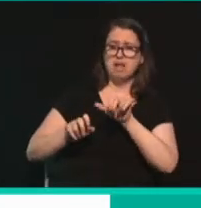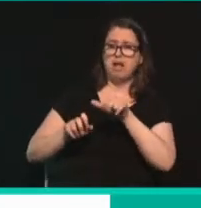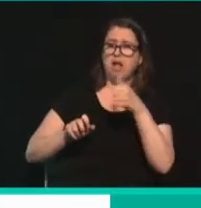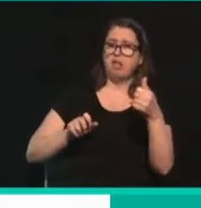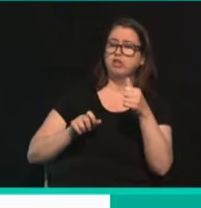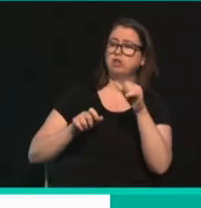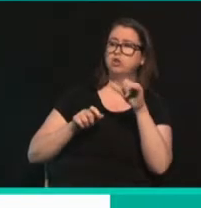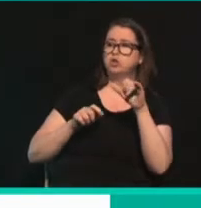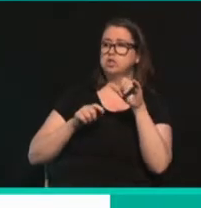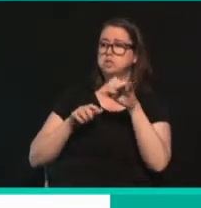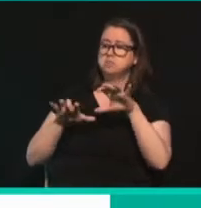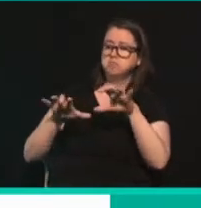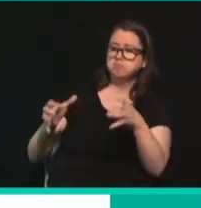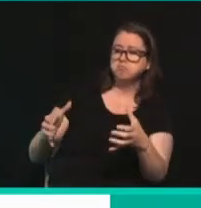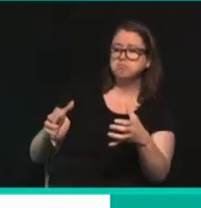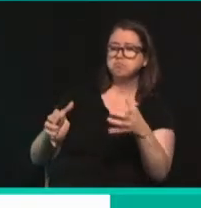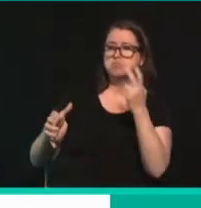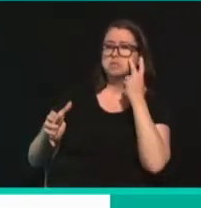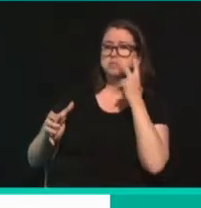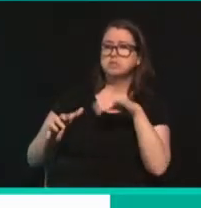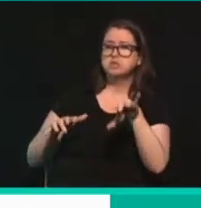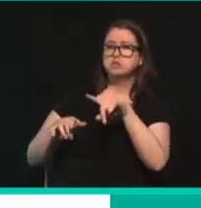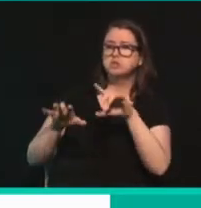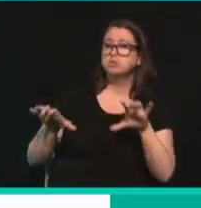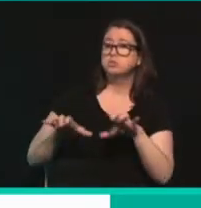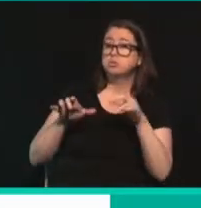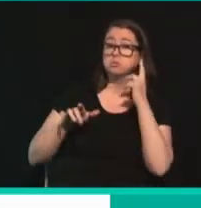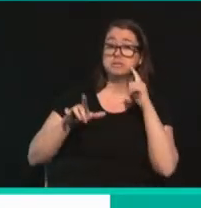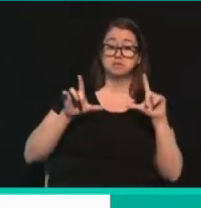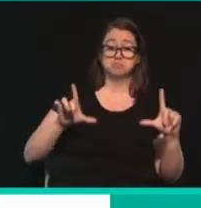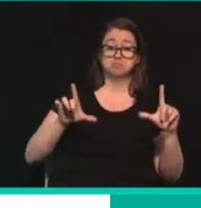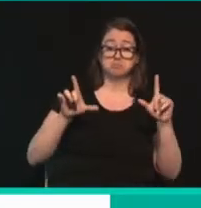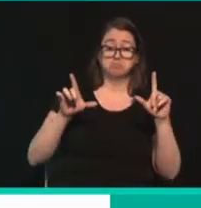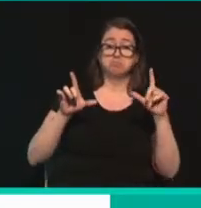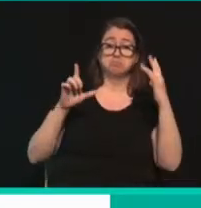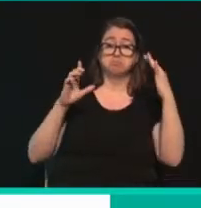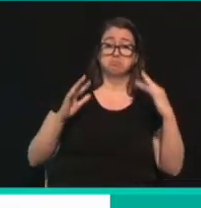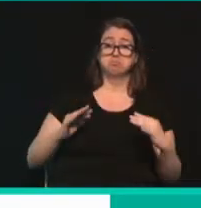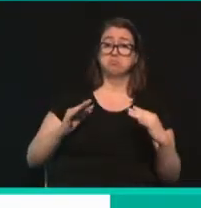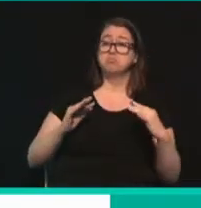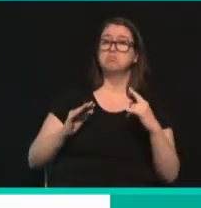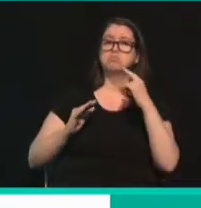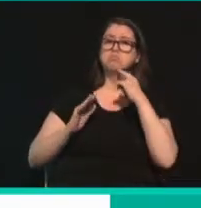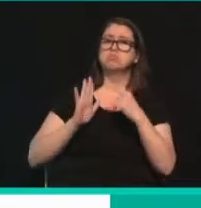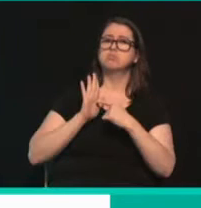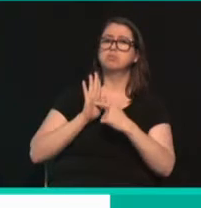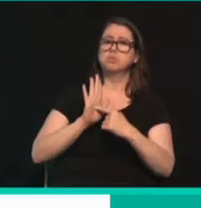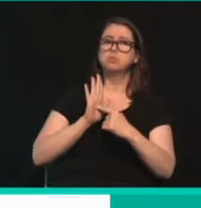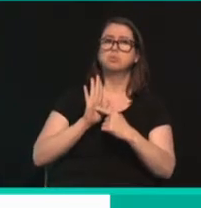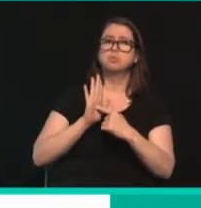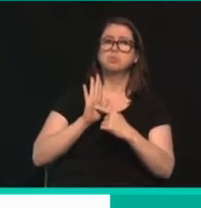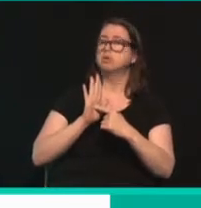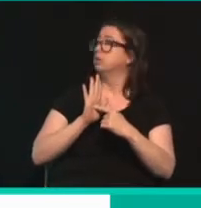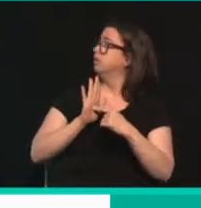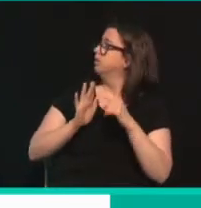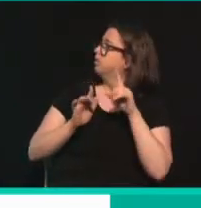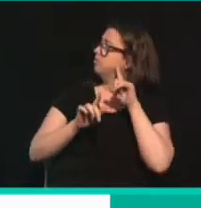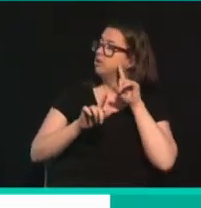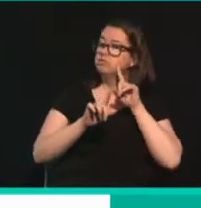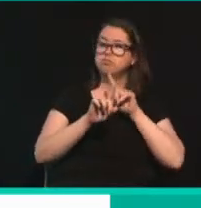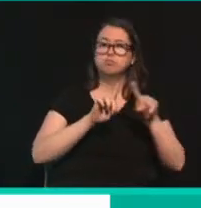well. You can see here from this graph here that it's looking at the digital maturity of different